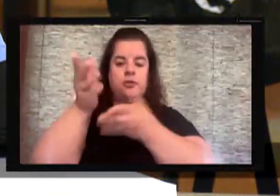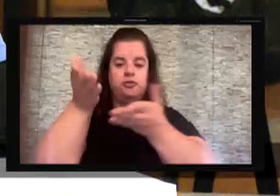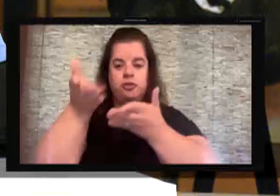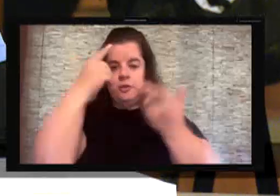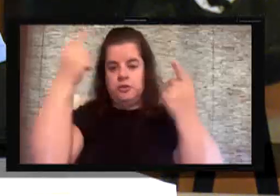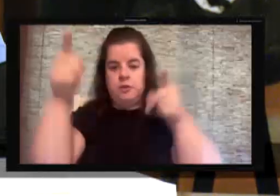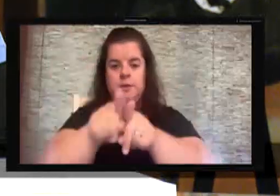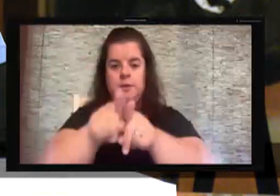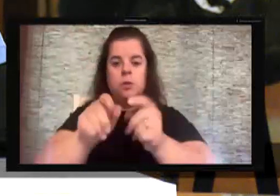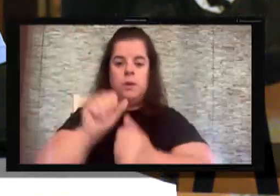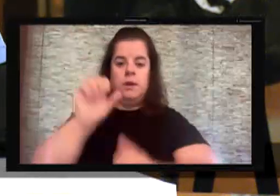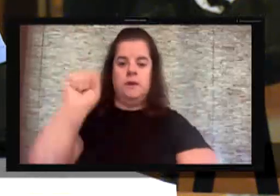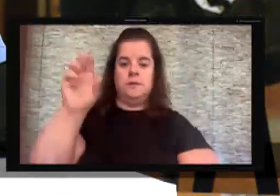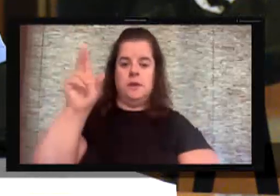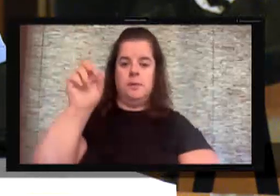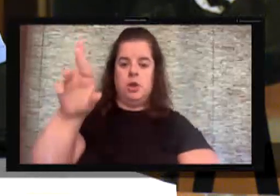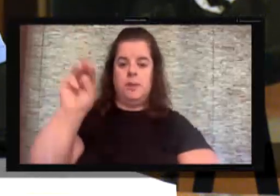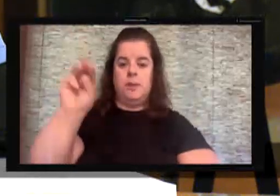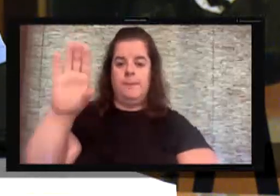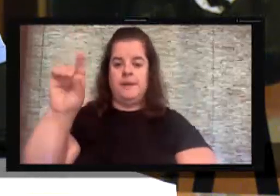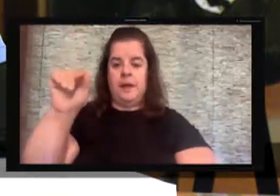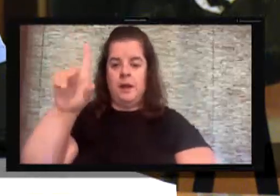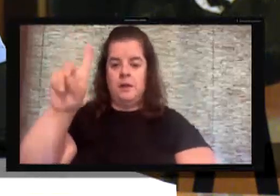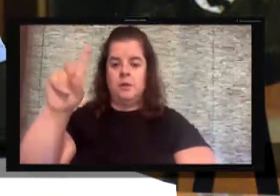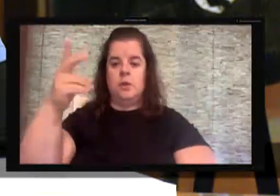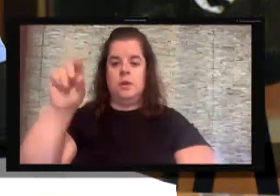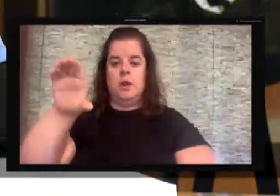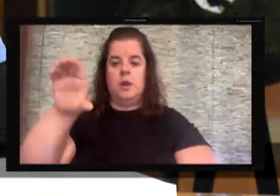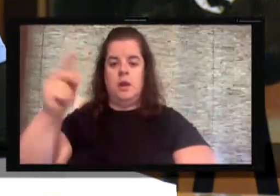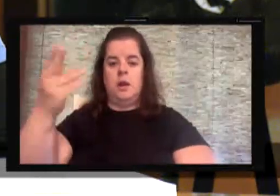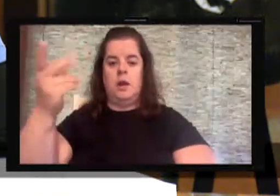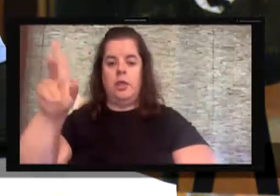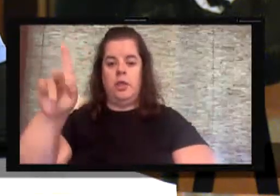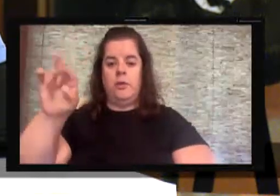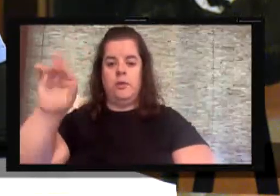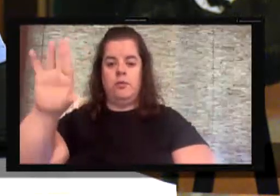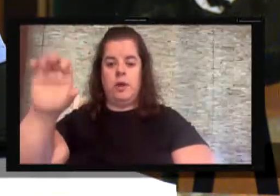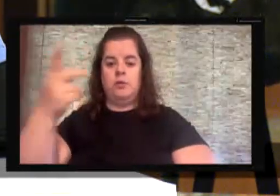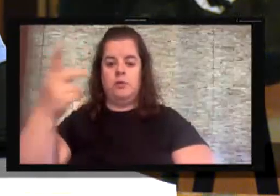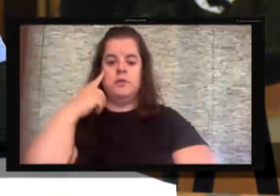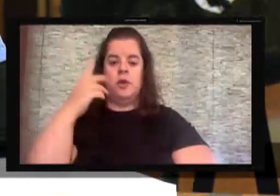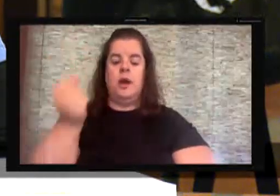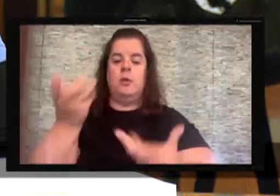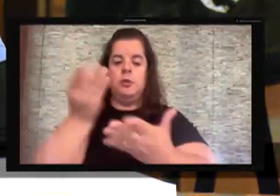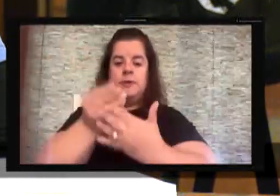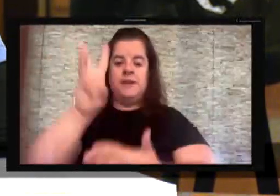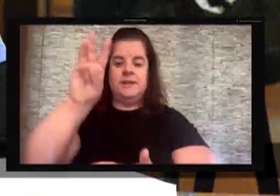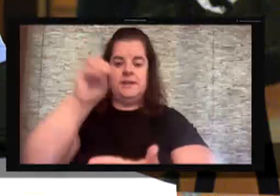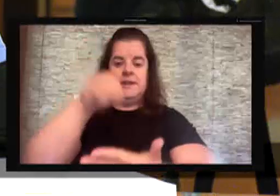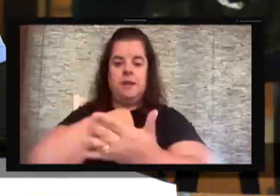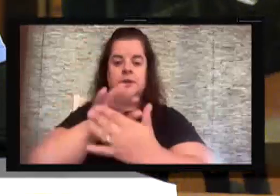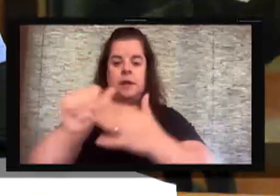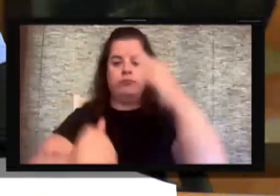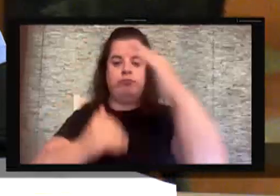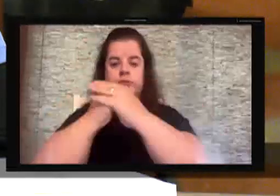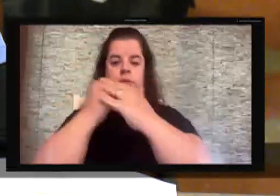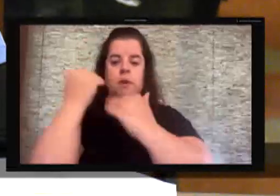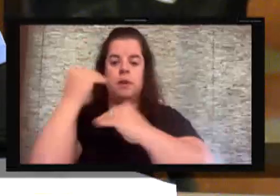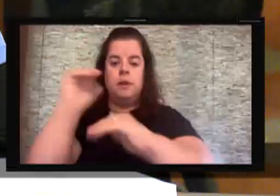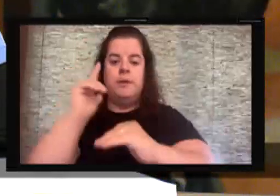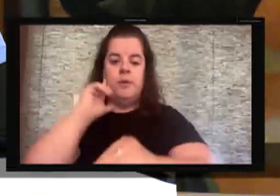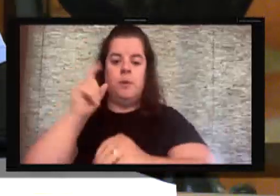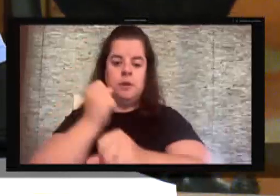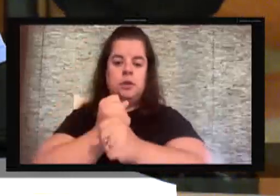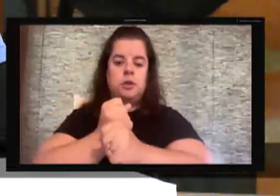or agreements with Summers, McDonald, Hudock, Guthrie, and Rauch in an amount not to exceed $60,000 over 1 year for